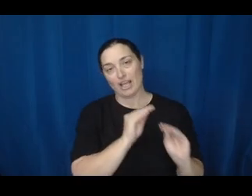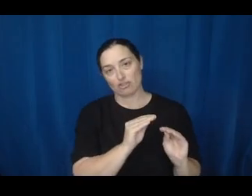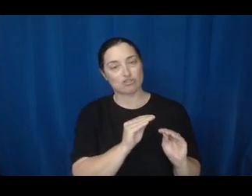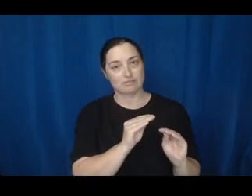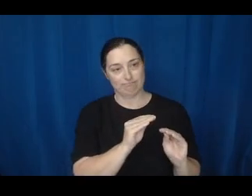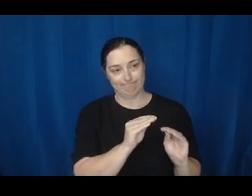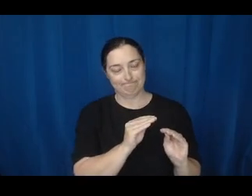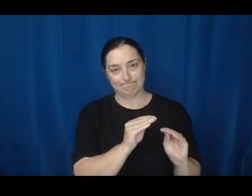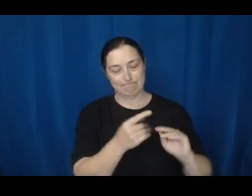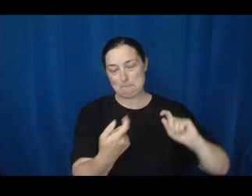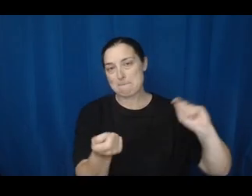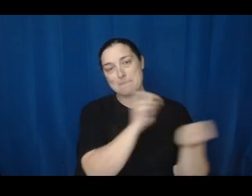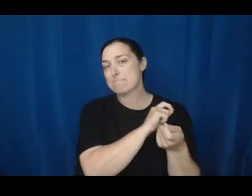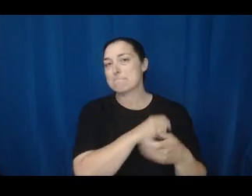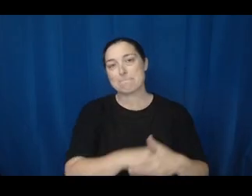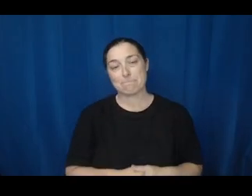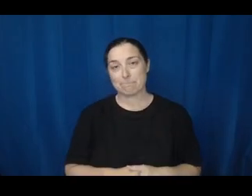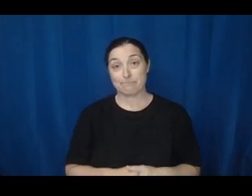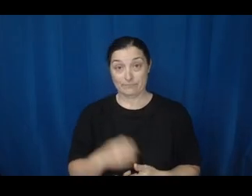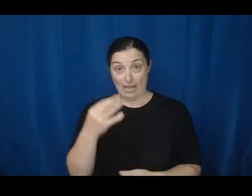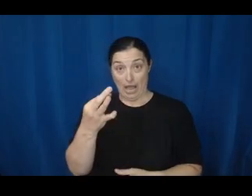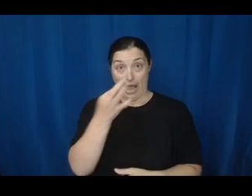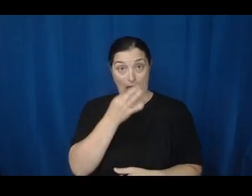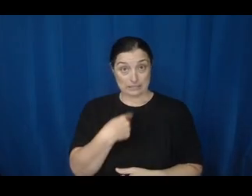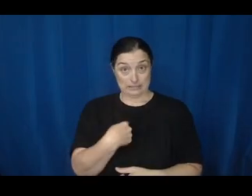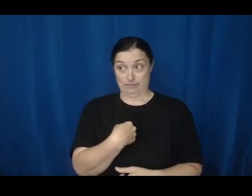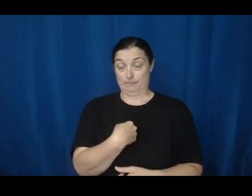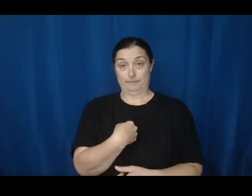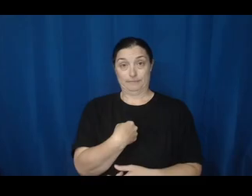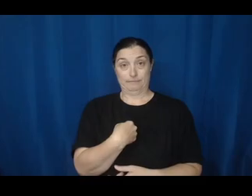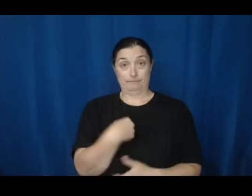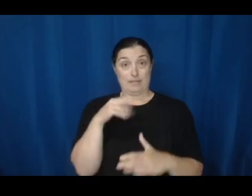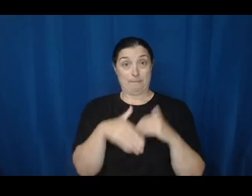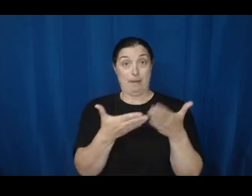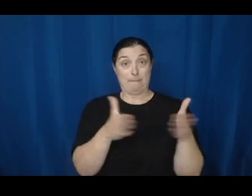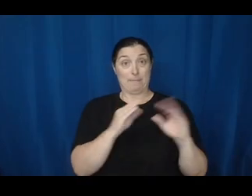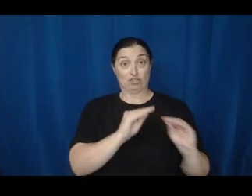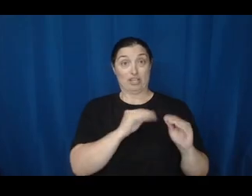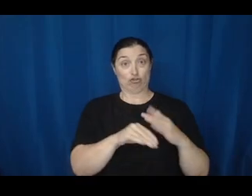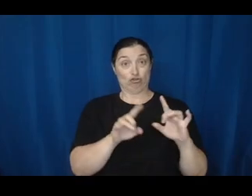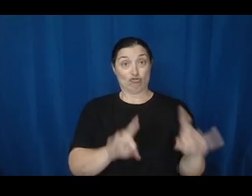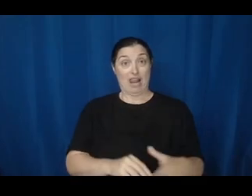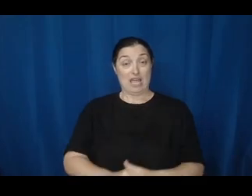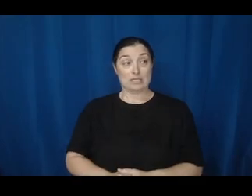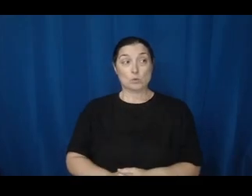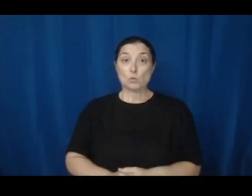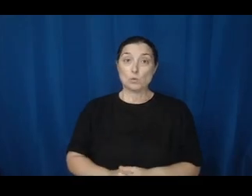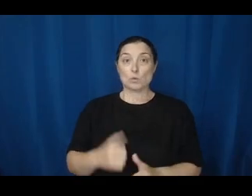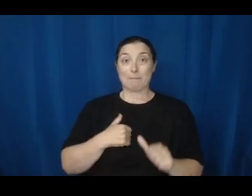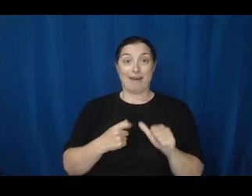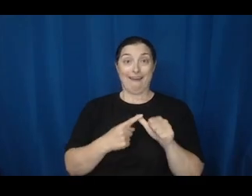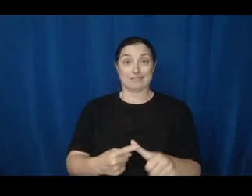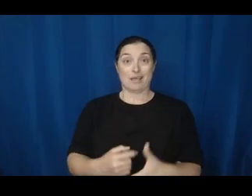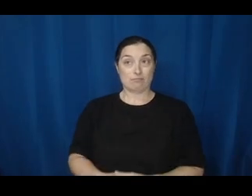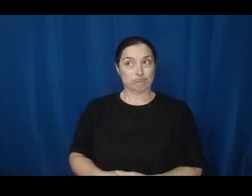public education. Now, if you ask me, what do I think about public education here in Australia? My answer is this. We don't have a